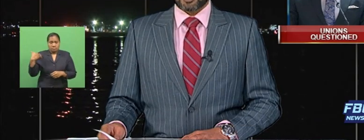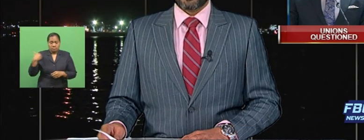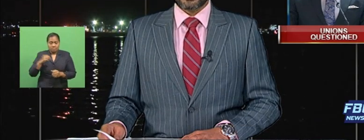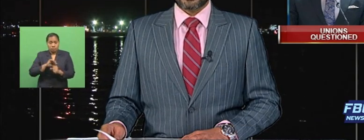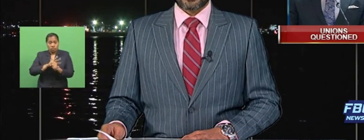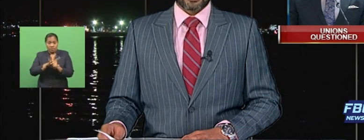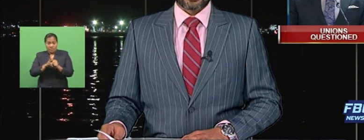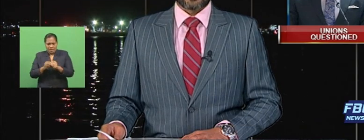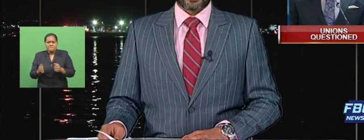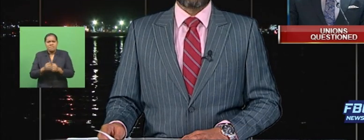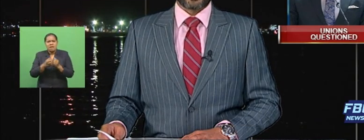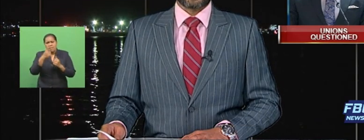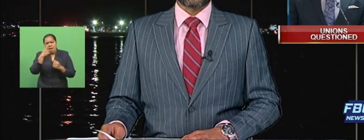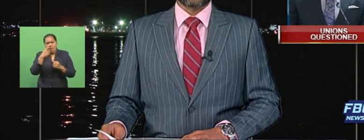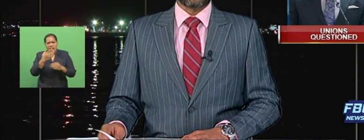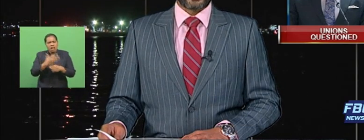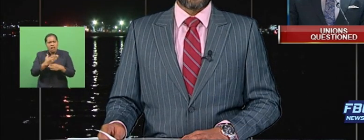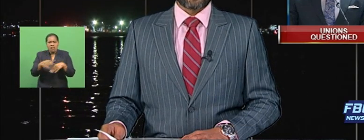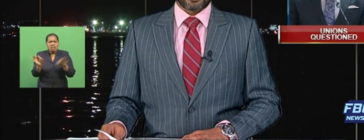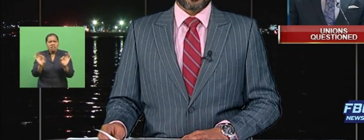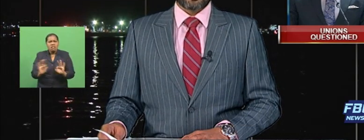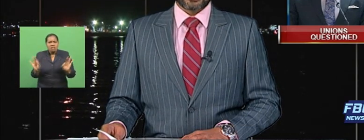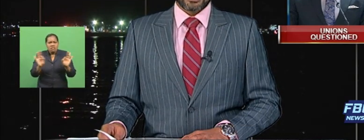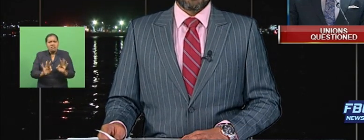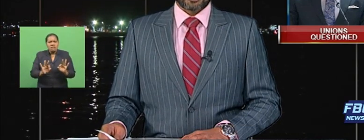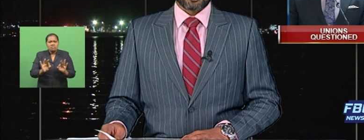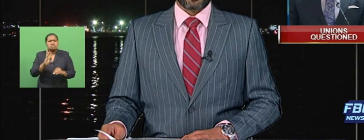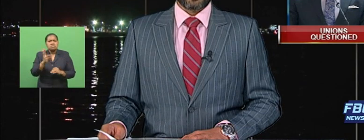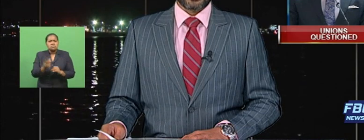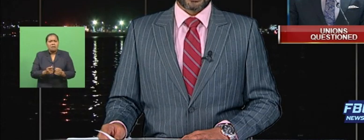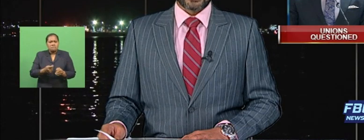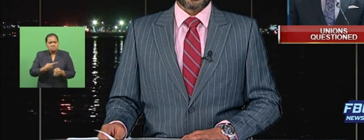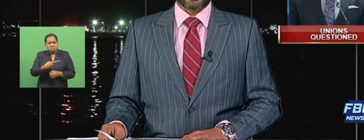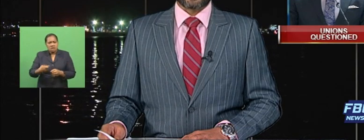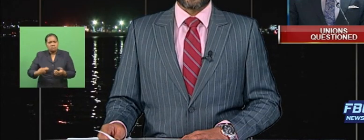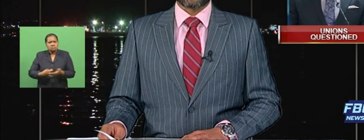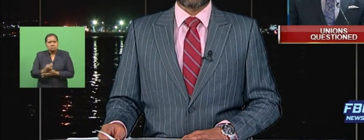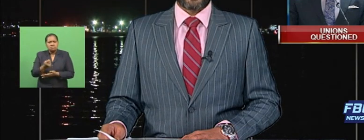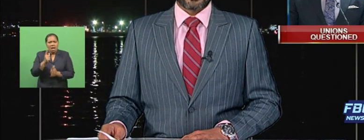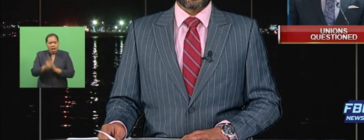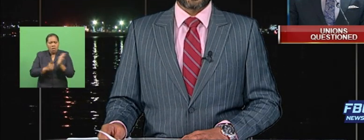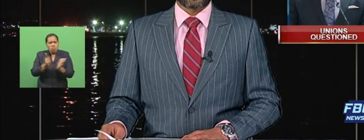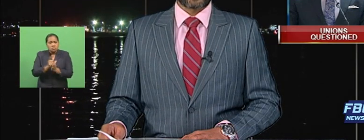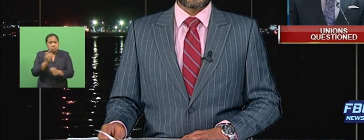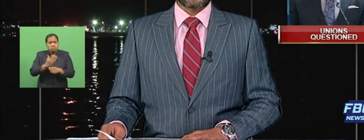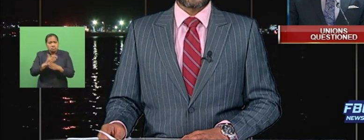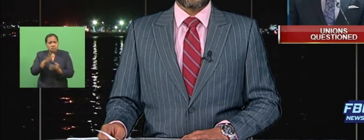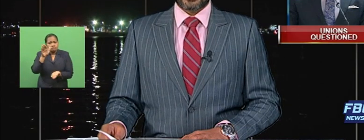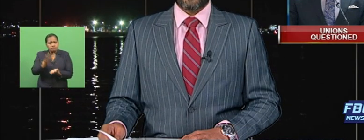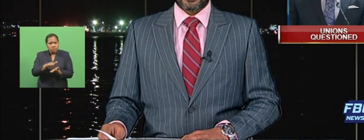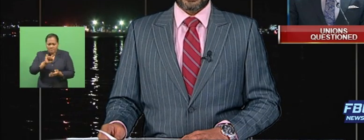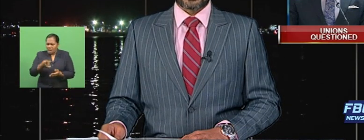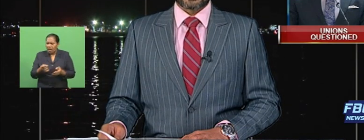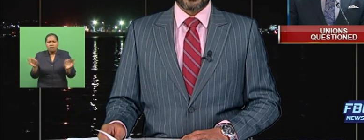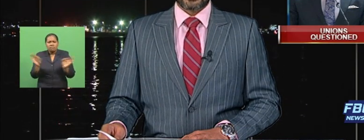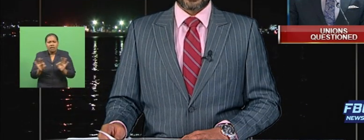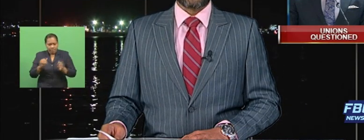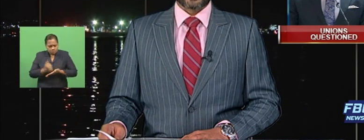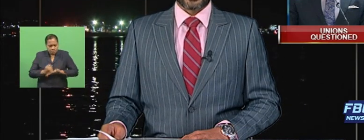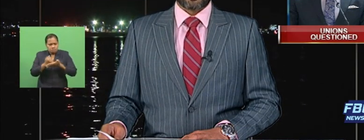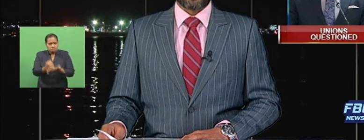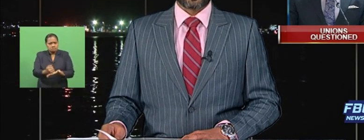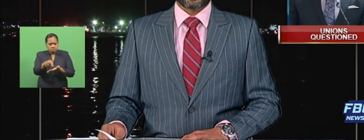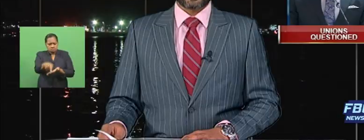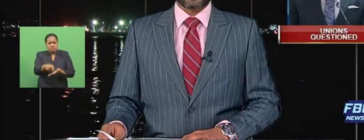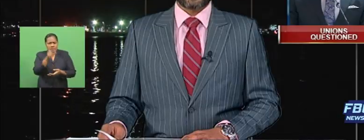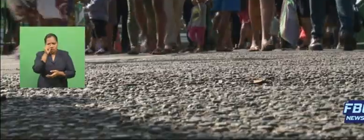are jobless, others have had pay cuts or hours reduced, but no union has yet announced packages to assist these Fijians. Kelly